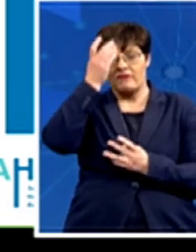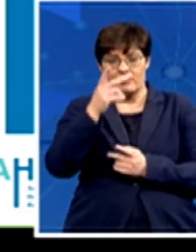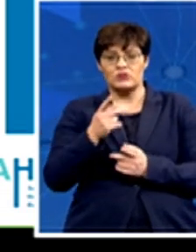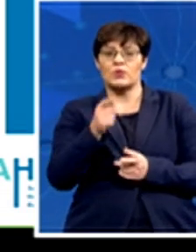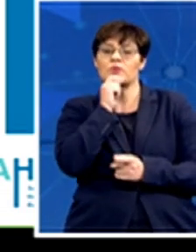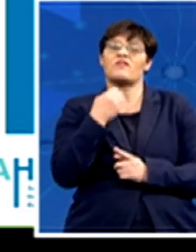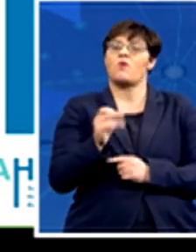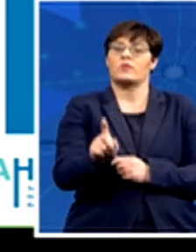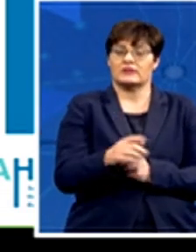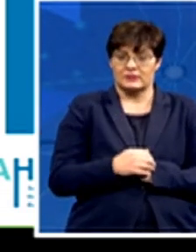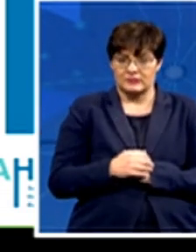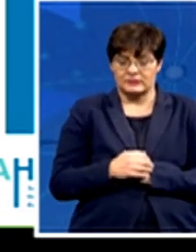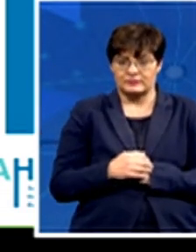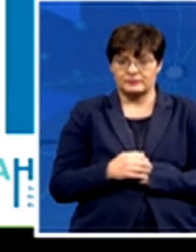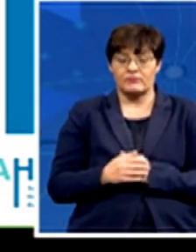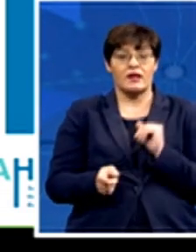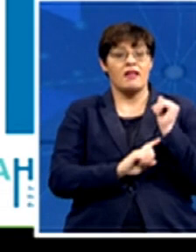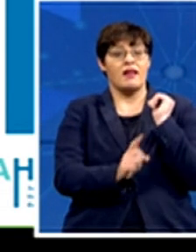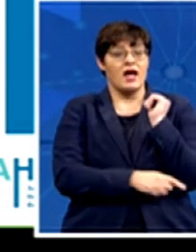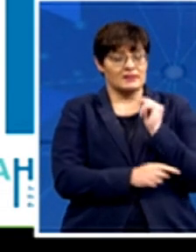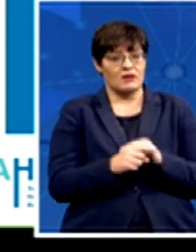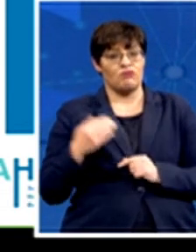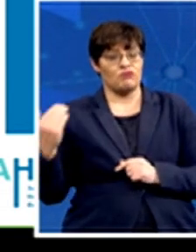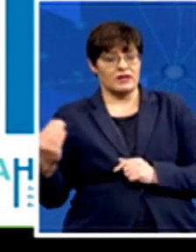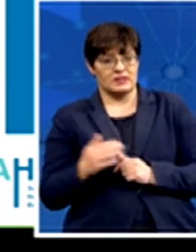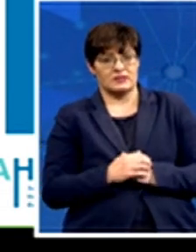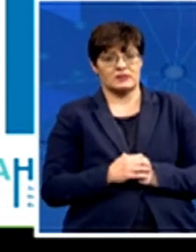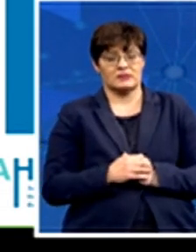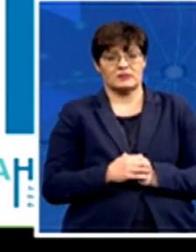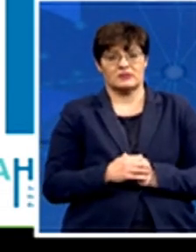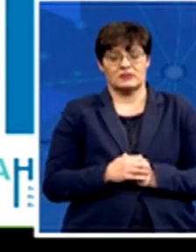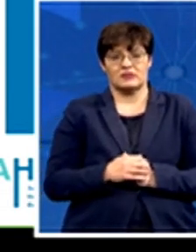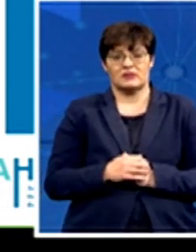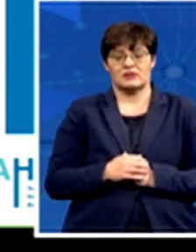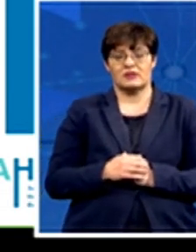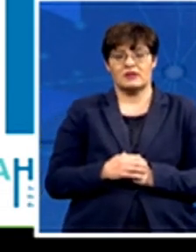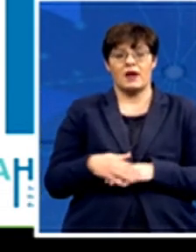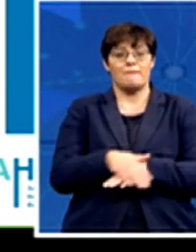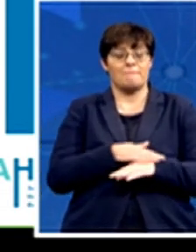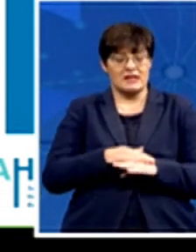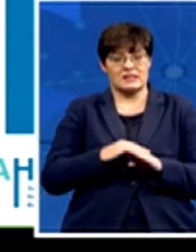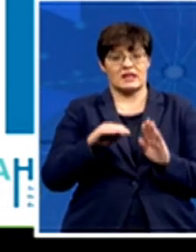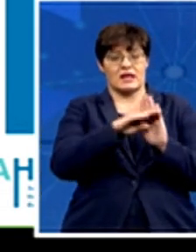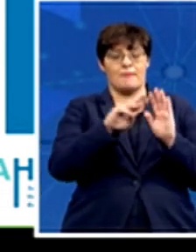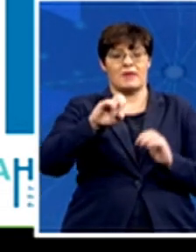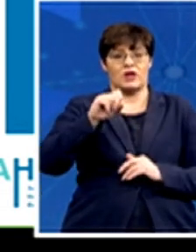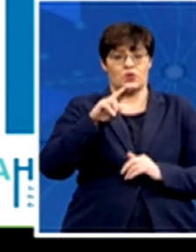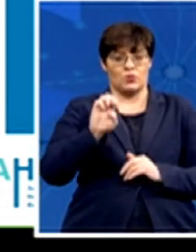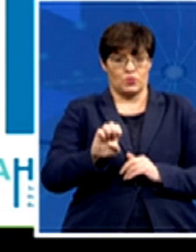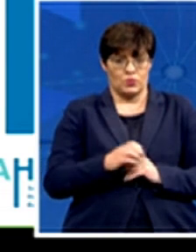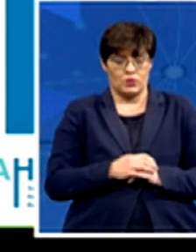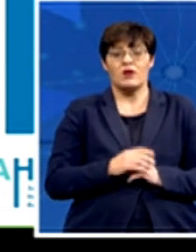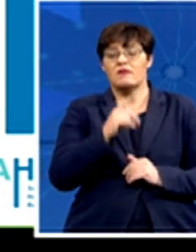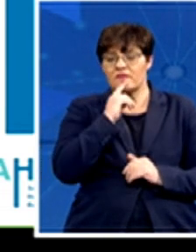one on the far right, it's basically the menu that talks to the news, that talks to the products, the